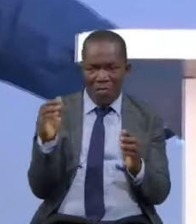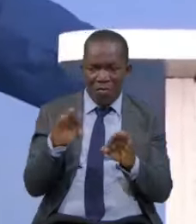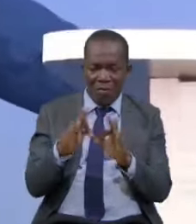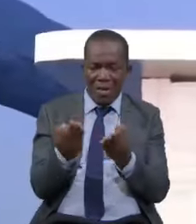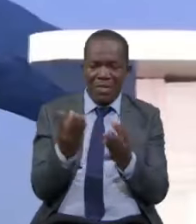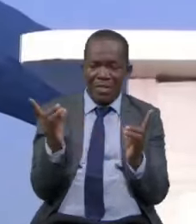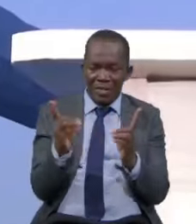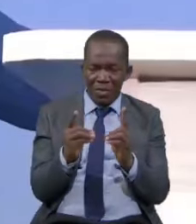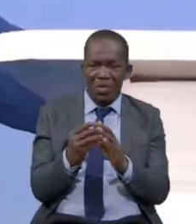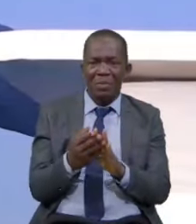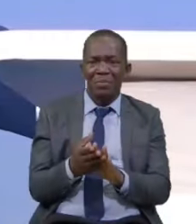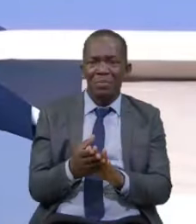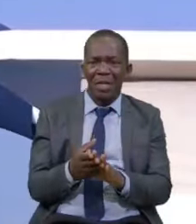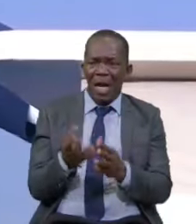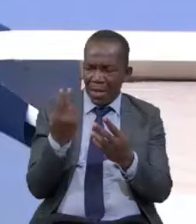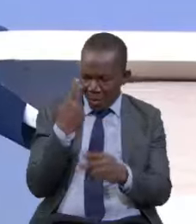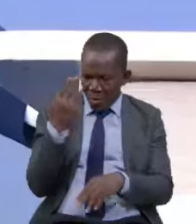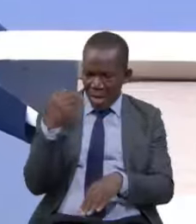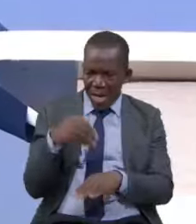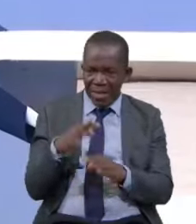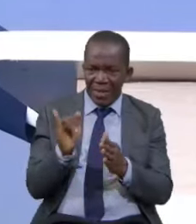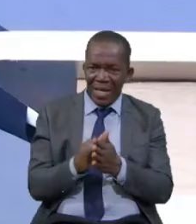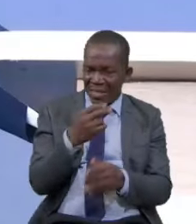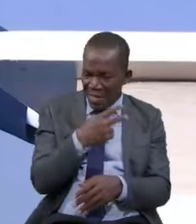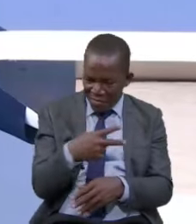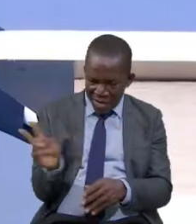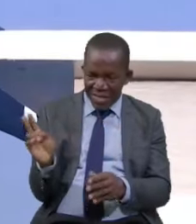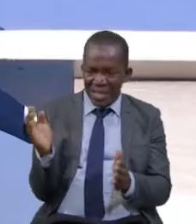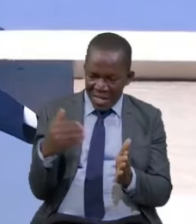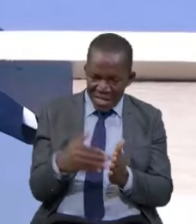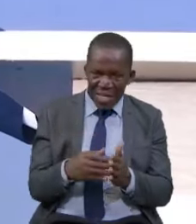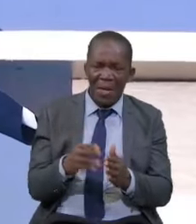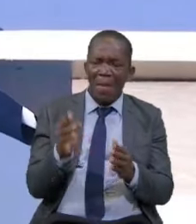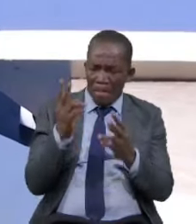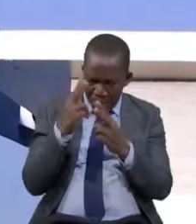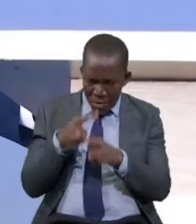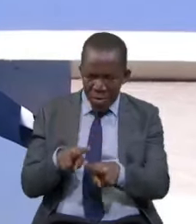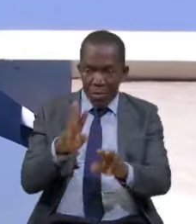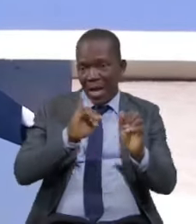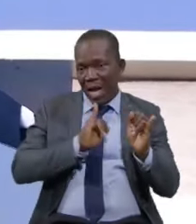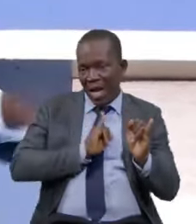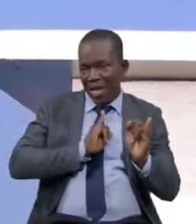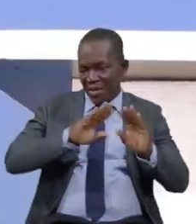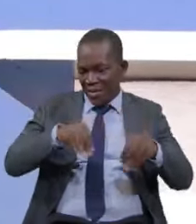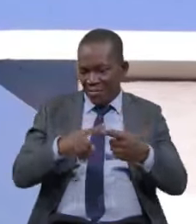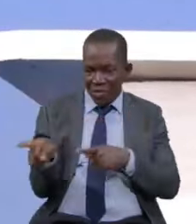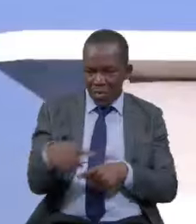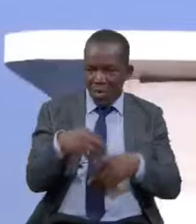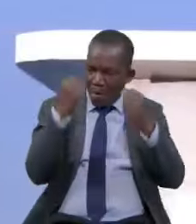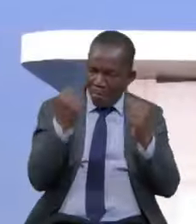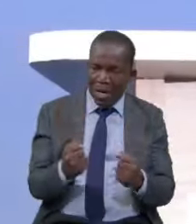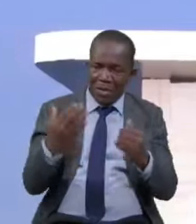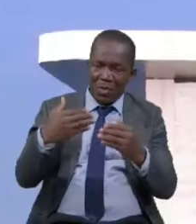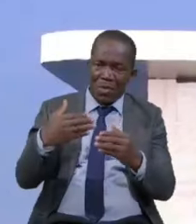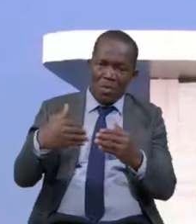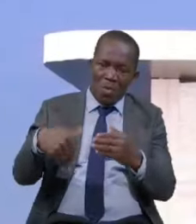give unto you power to tread on serpents and scorpions, and over all the power of